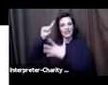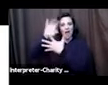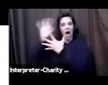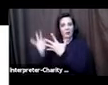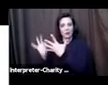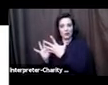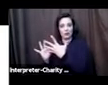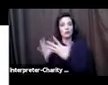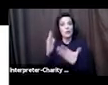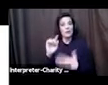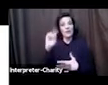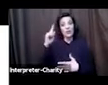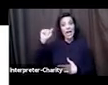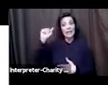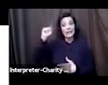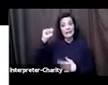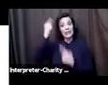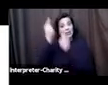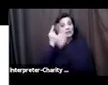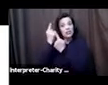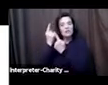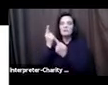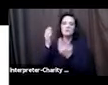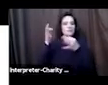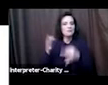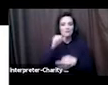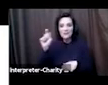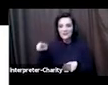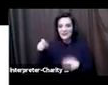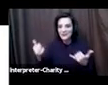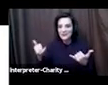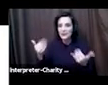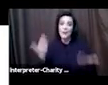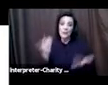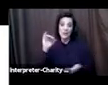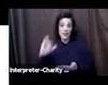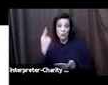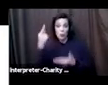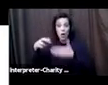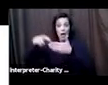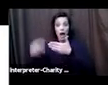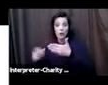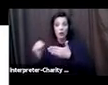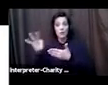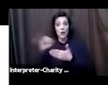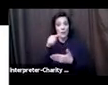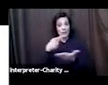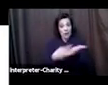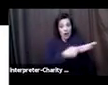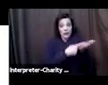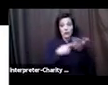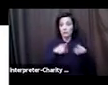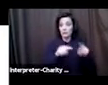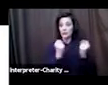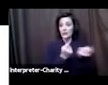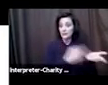first one might be AT was considered and is not needed at this time. That might be a reasonable outcome of this conversation that you have with the team. It